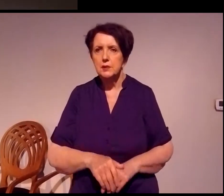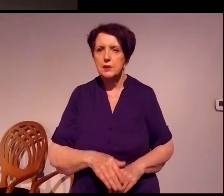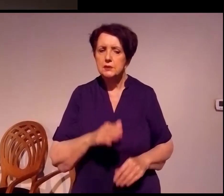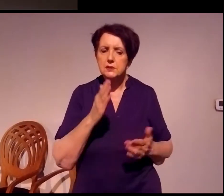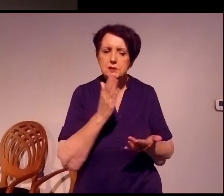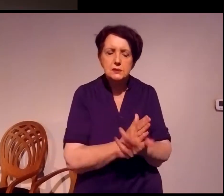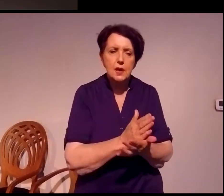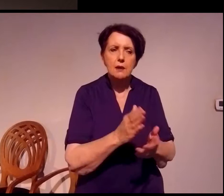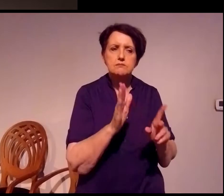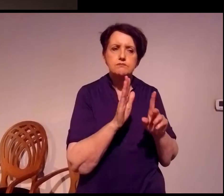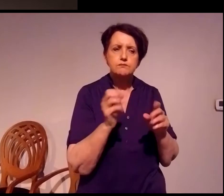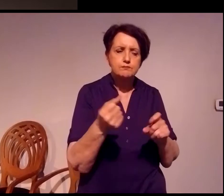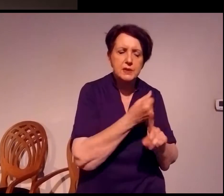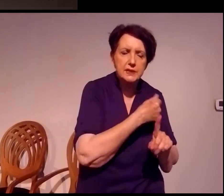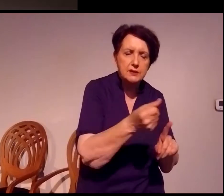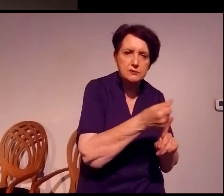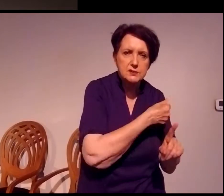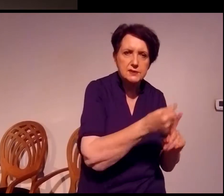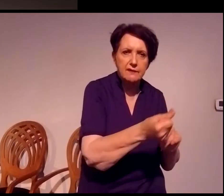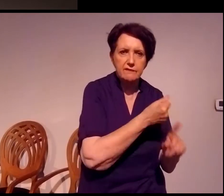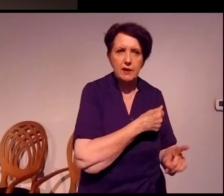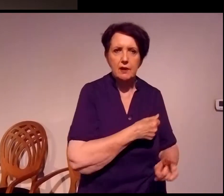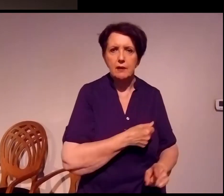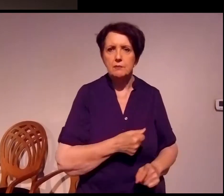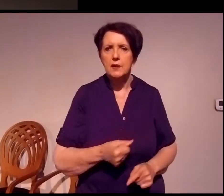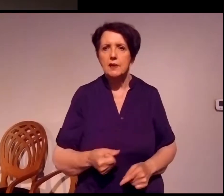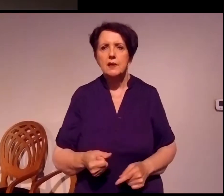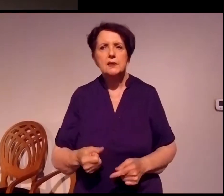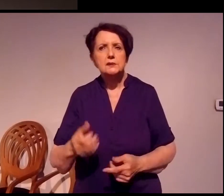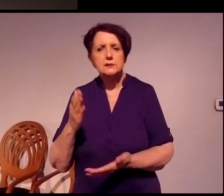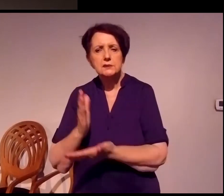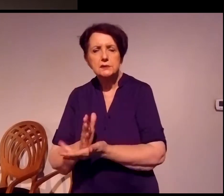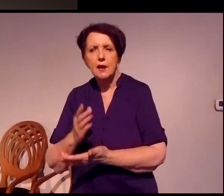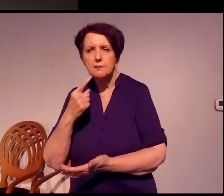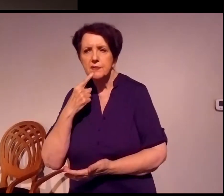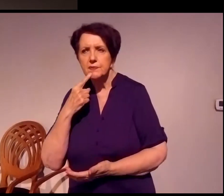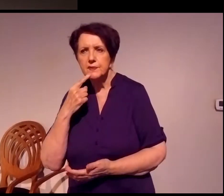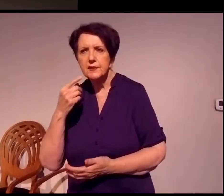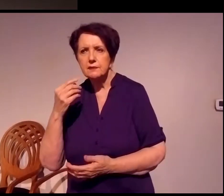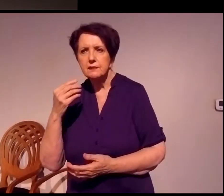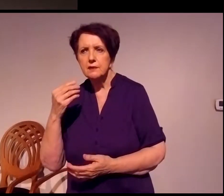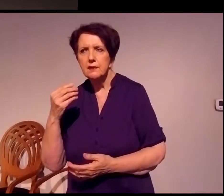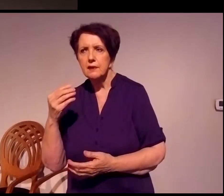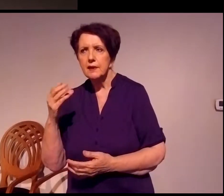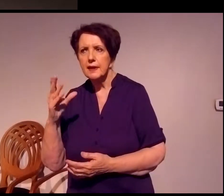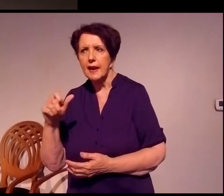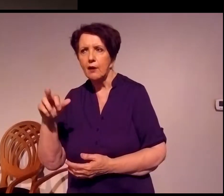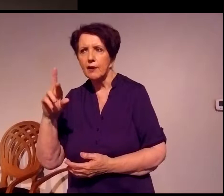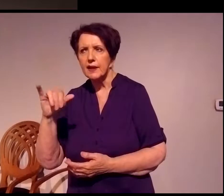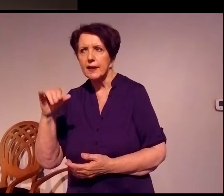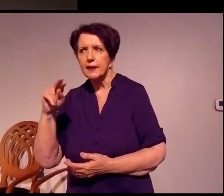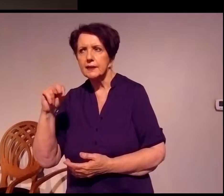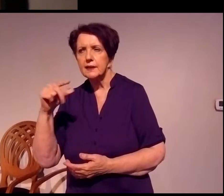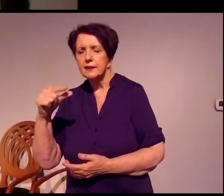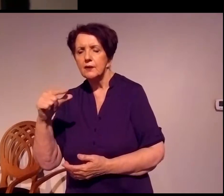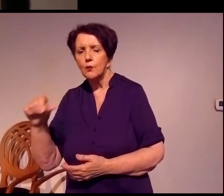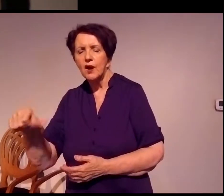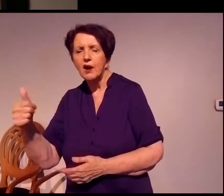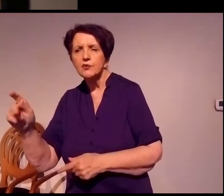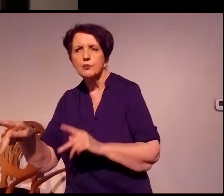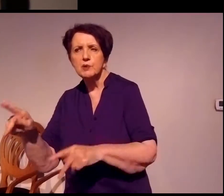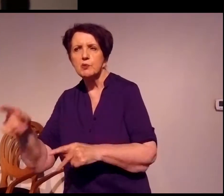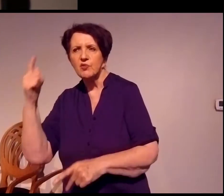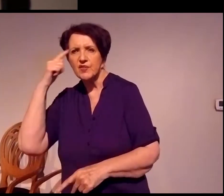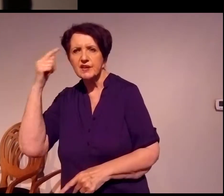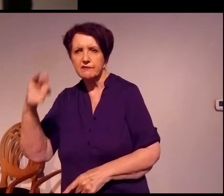up. Stop thinking that your validation comes from out there. Now, we teach that, people. I'm like, oh my gosh,